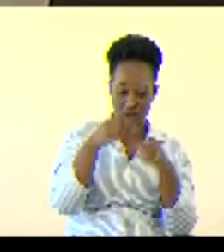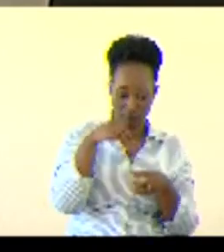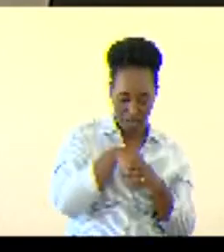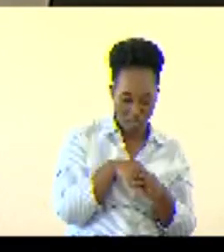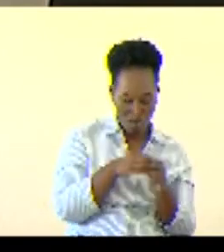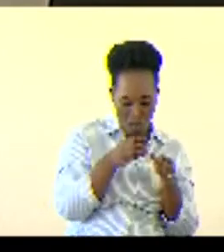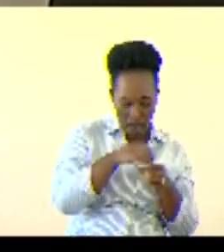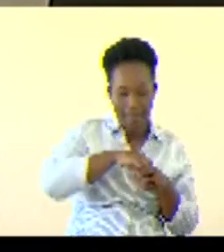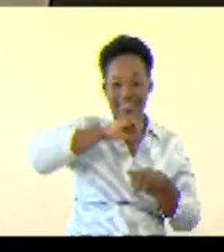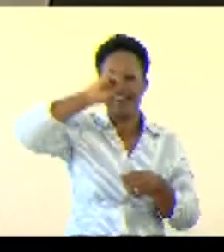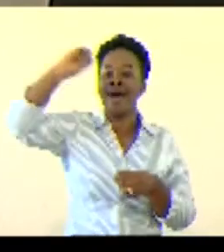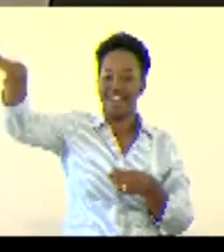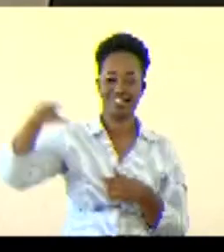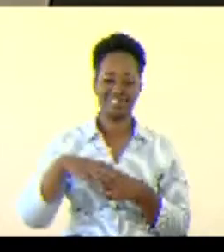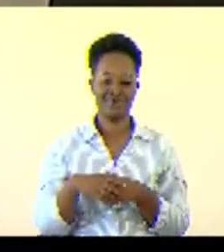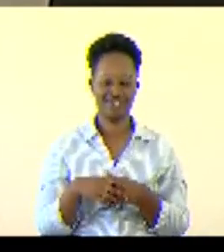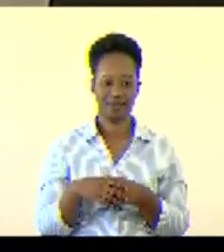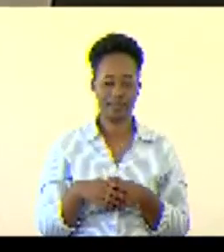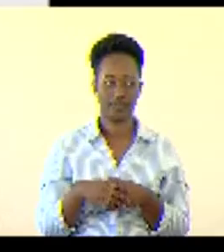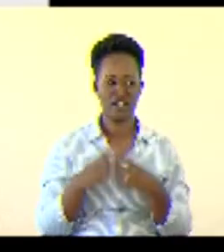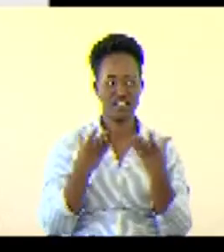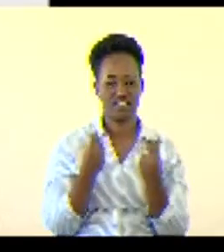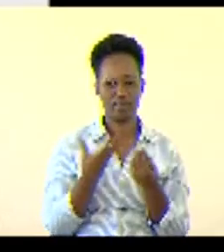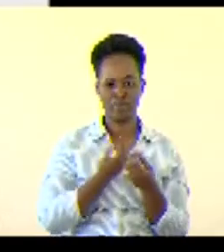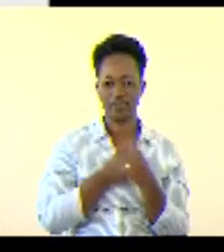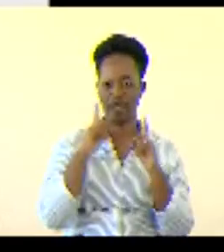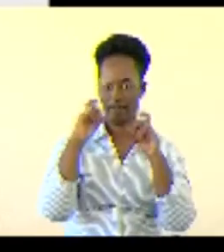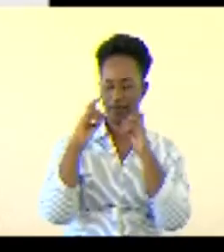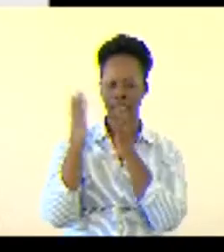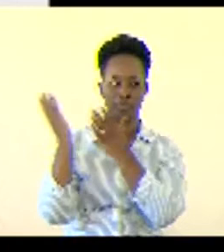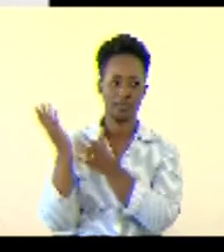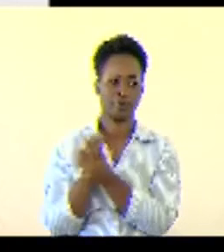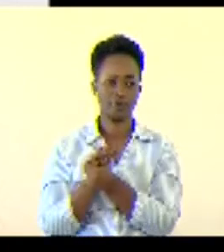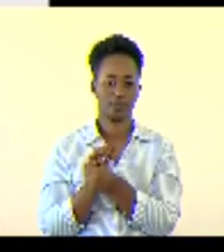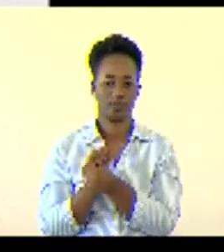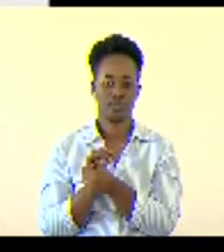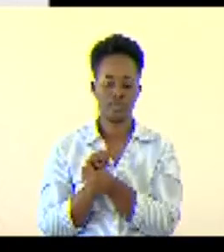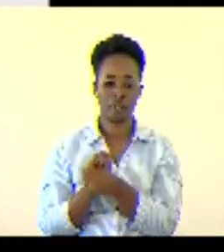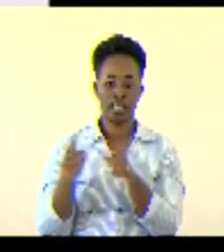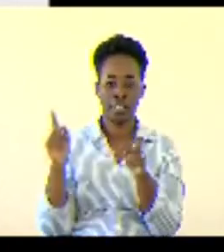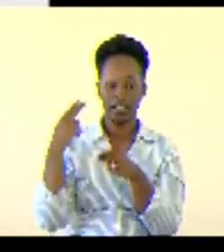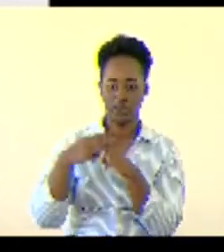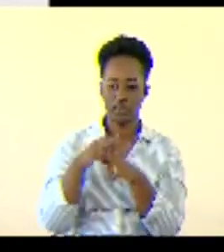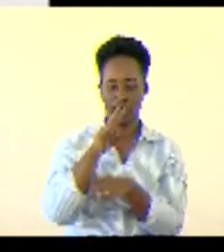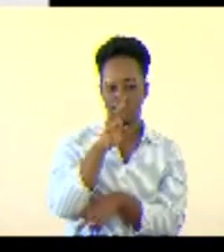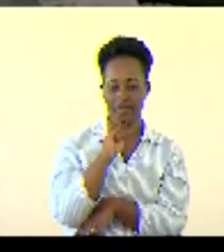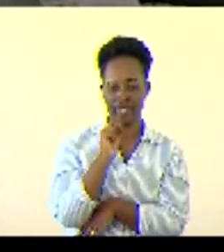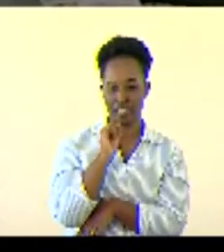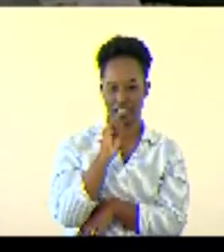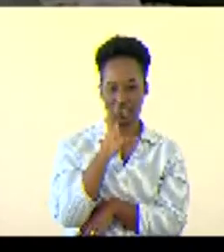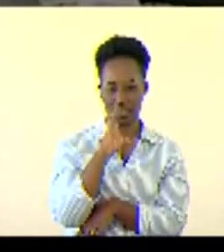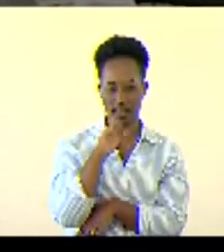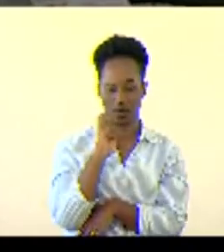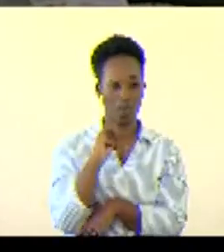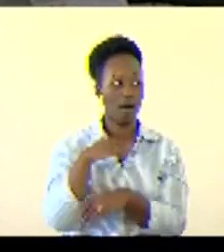the outside, simply. We have the diagram. This one is called a vesicle membrane. It's going to be